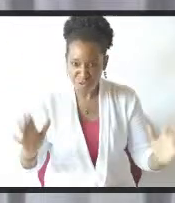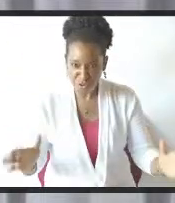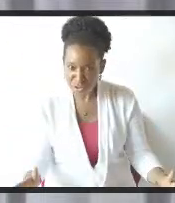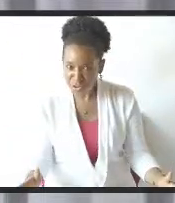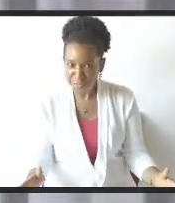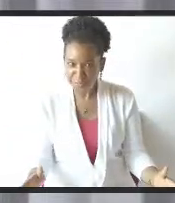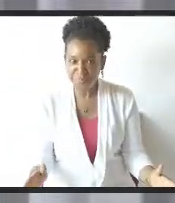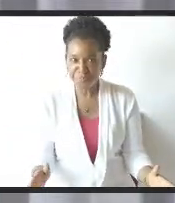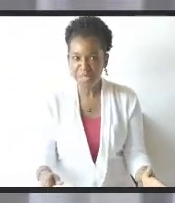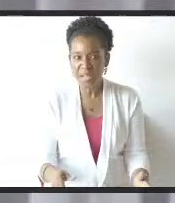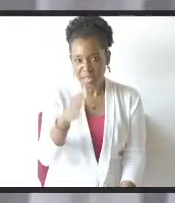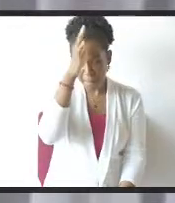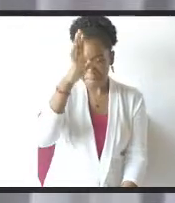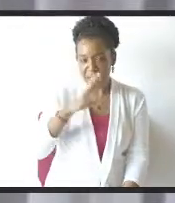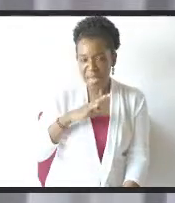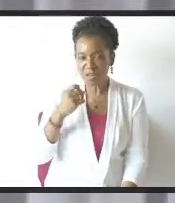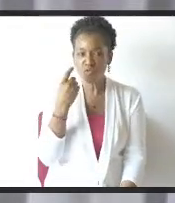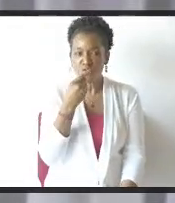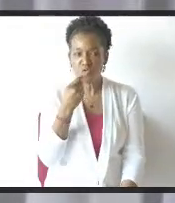the reward that awaits